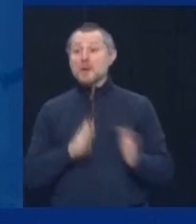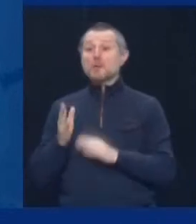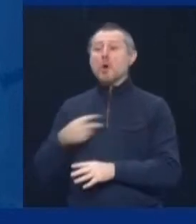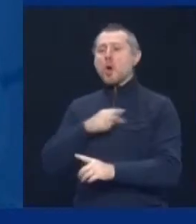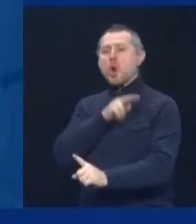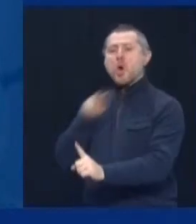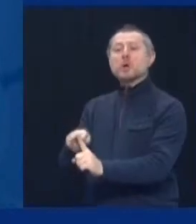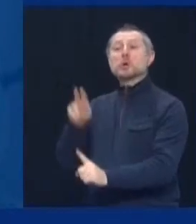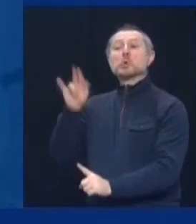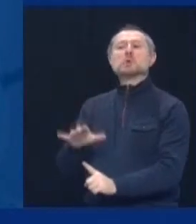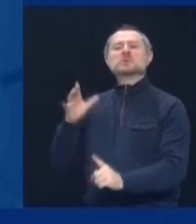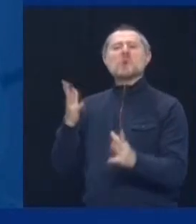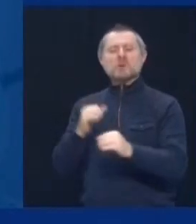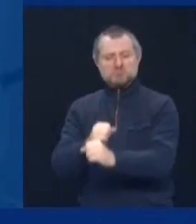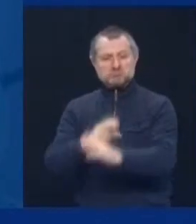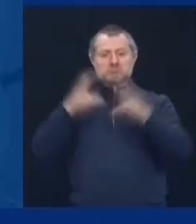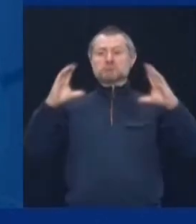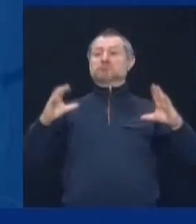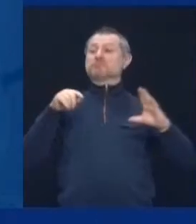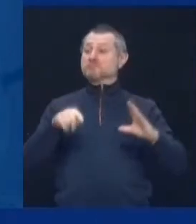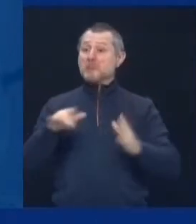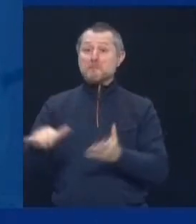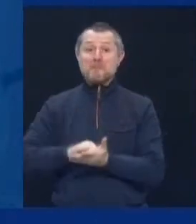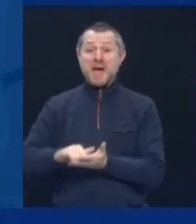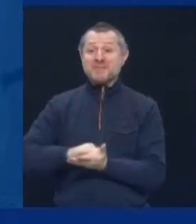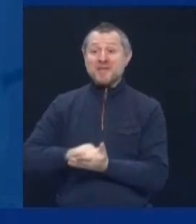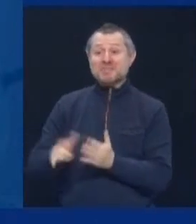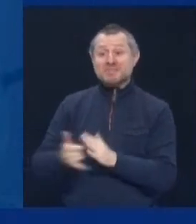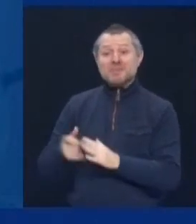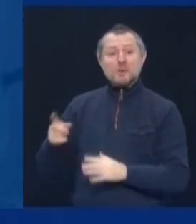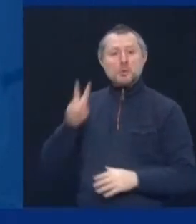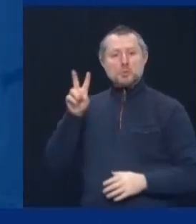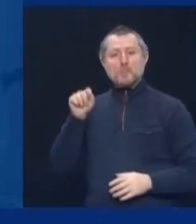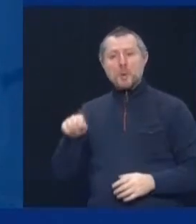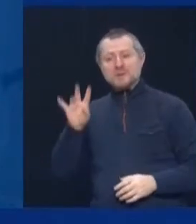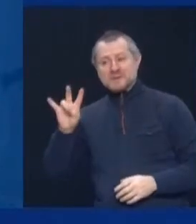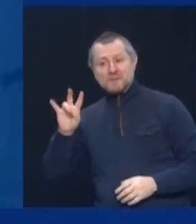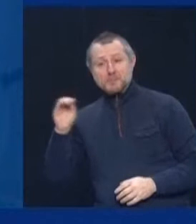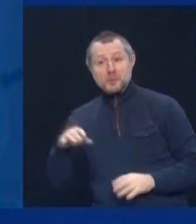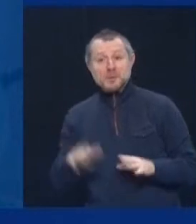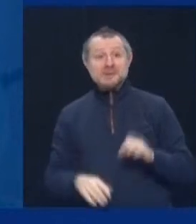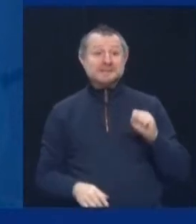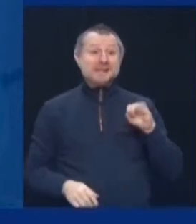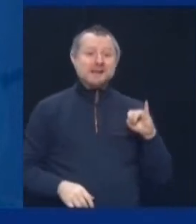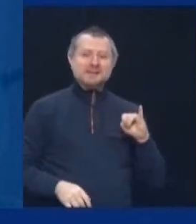variance. Manhattan, 2.7, Staten Island, 5.3.